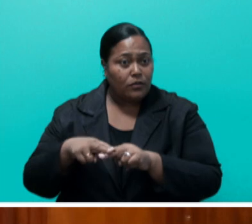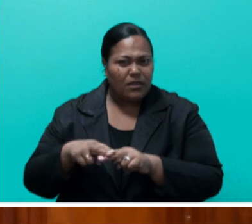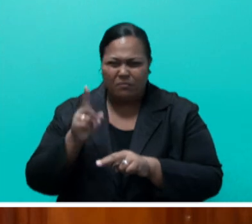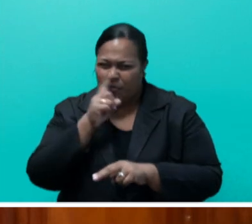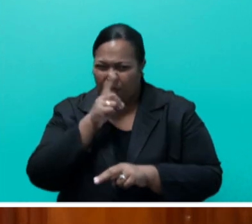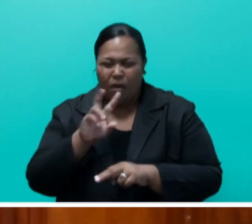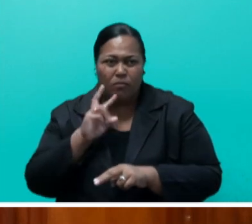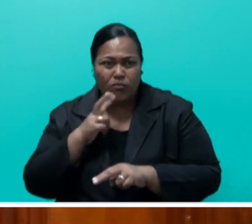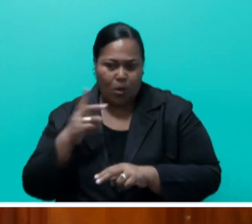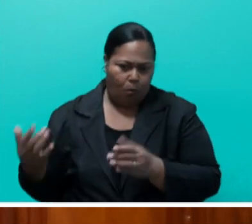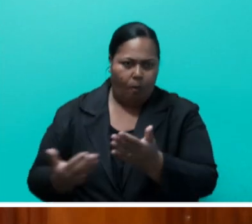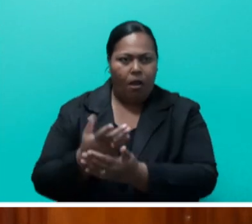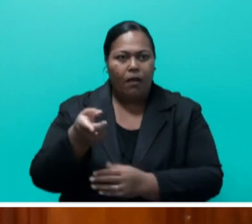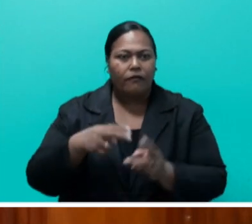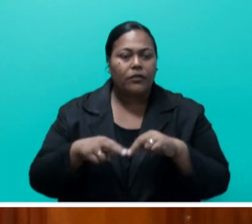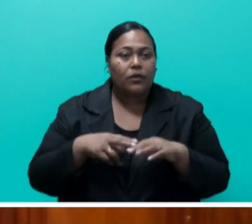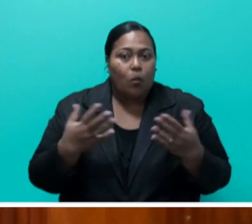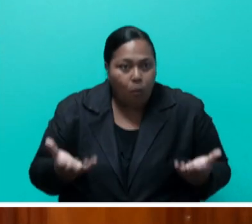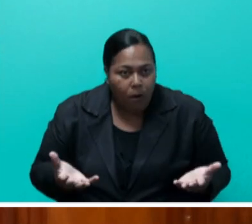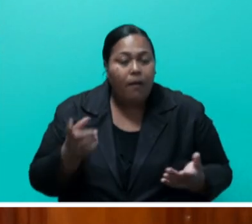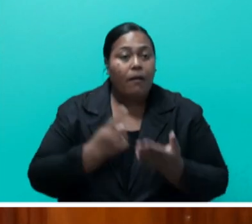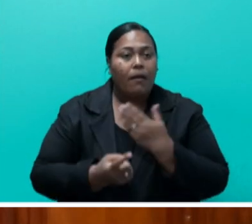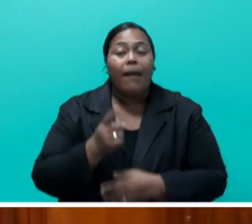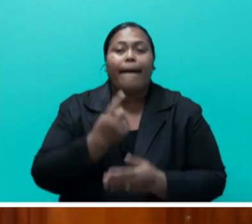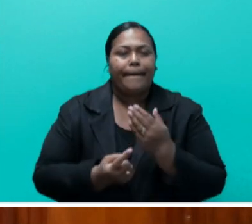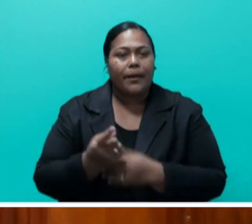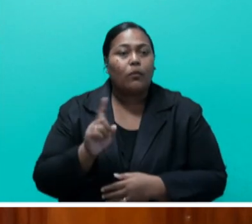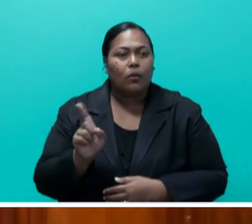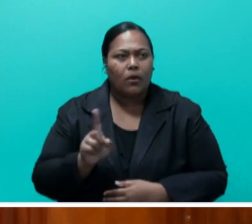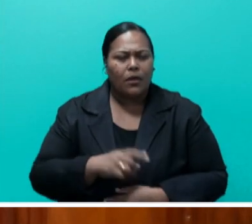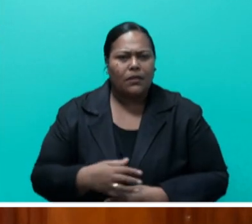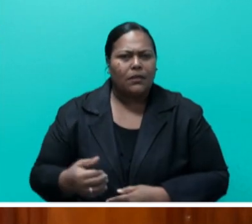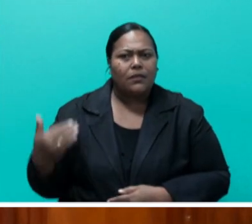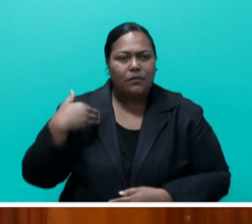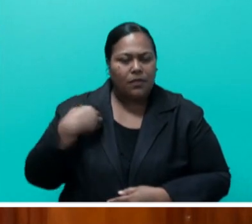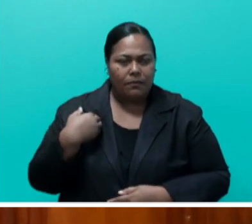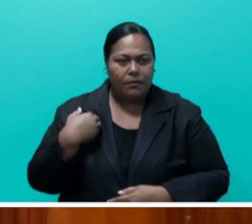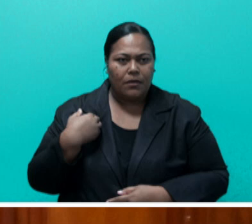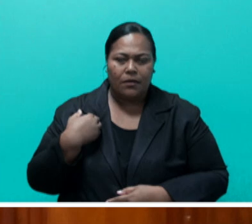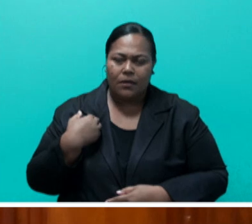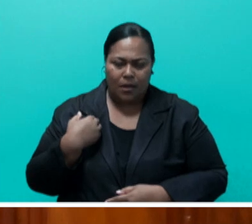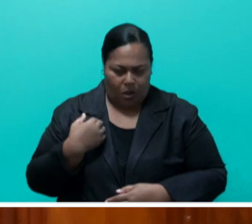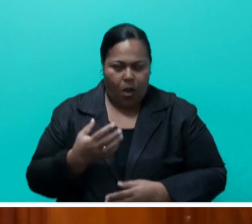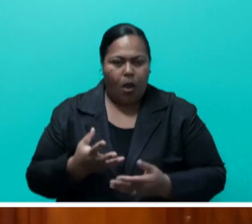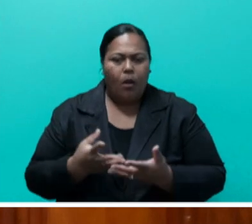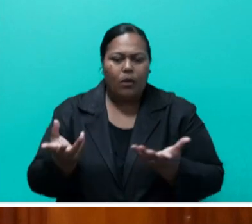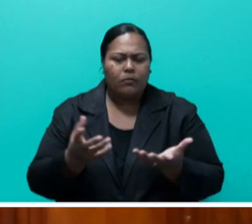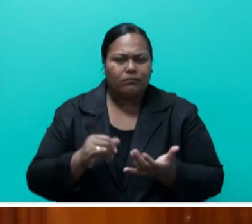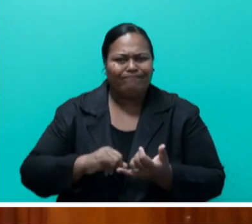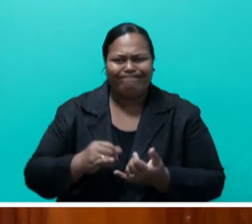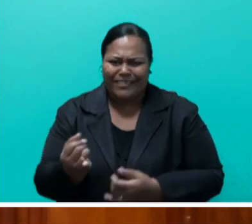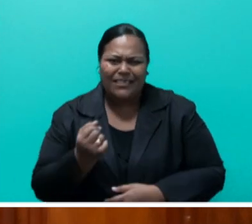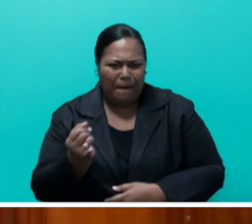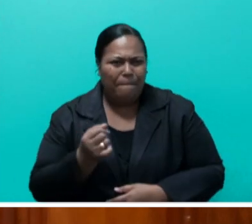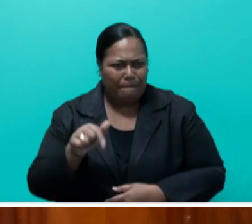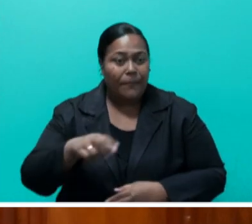currently, all of these things have an impact on our major earning industry. And I see that as of this morning, the Honourable Deputy Prime Minister